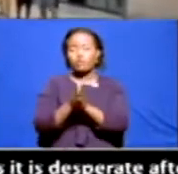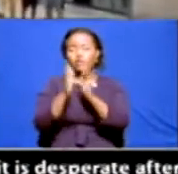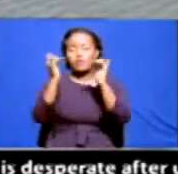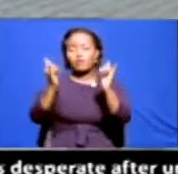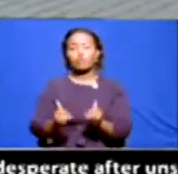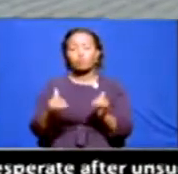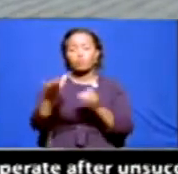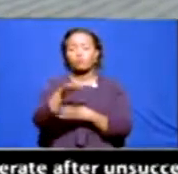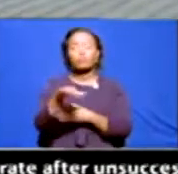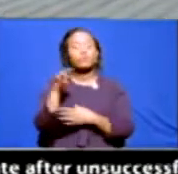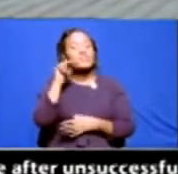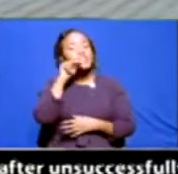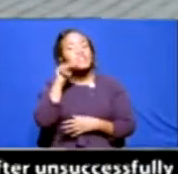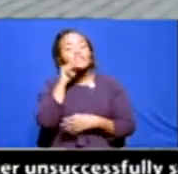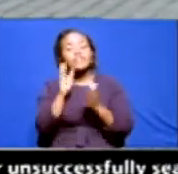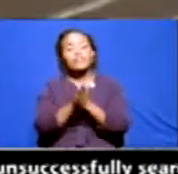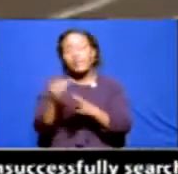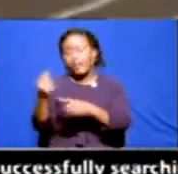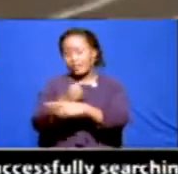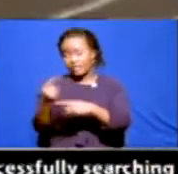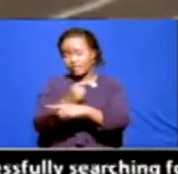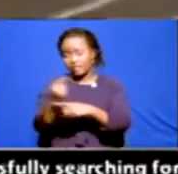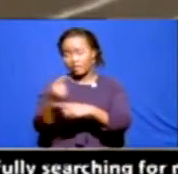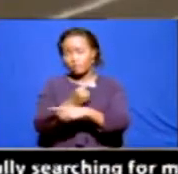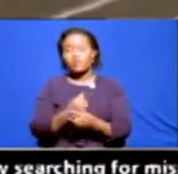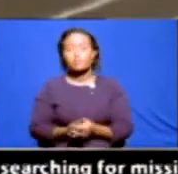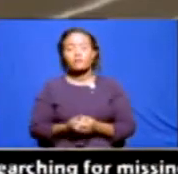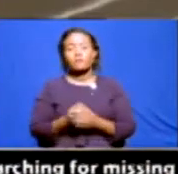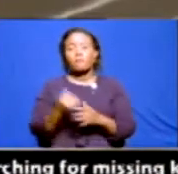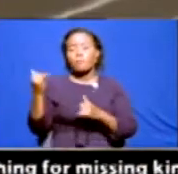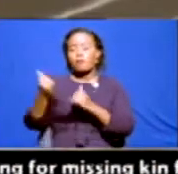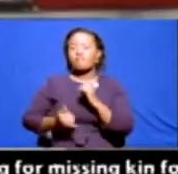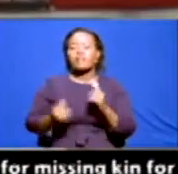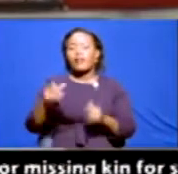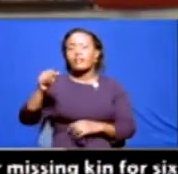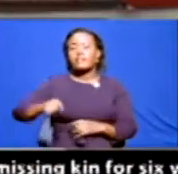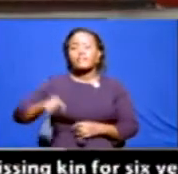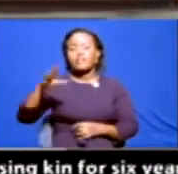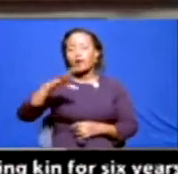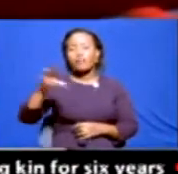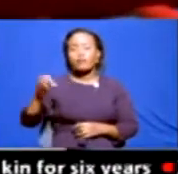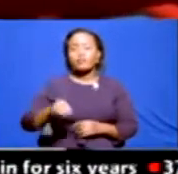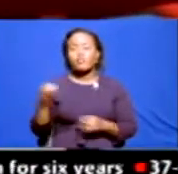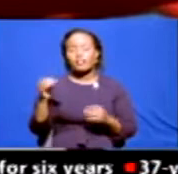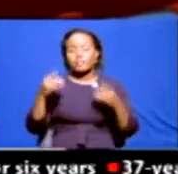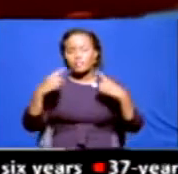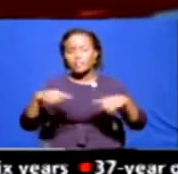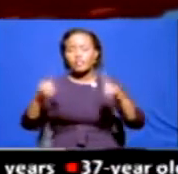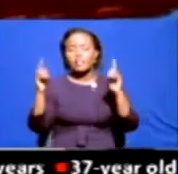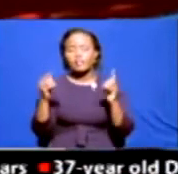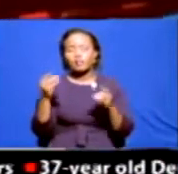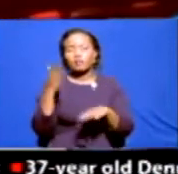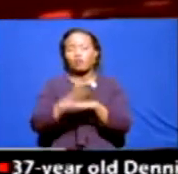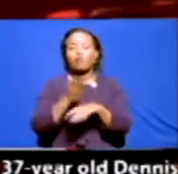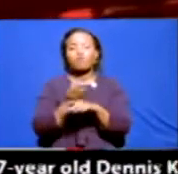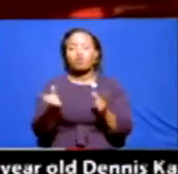Nigeria, as well as the training of some curators. Finally, South Africa's state-owned port operator declared force majeure at the country's key